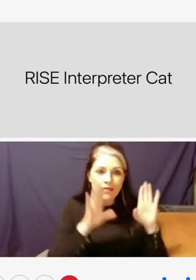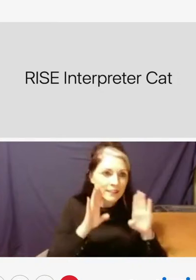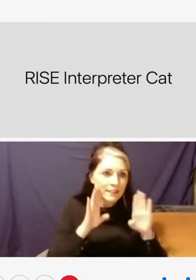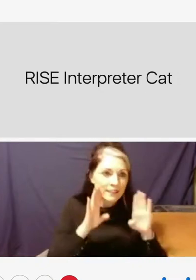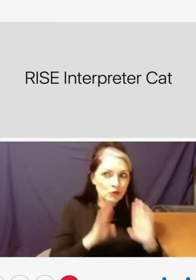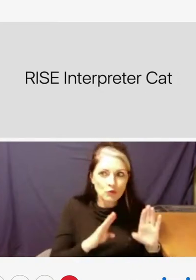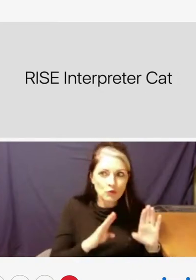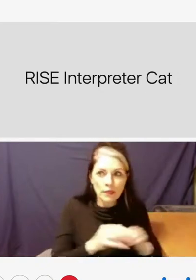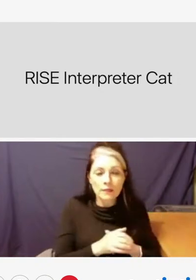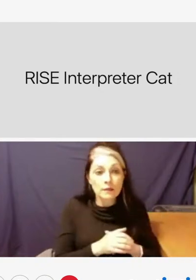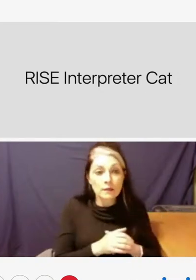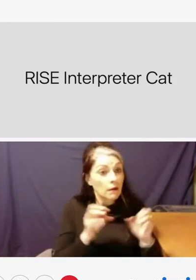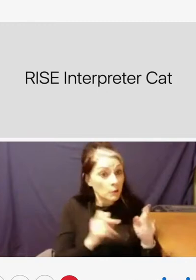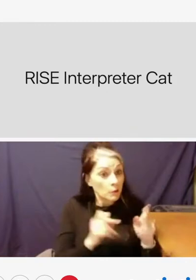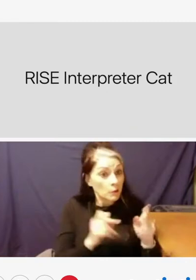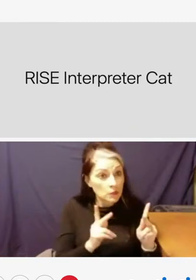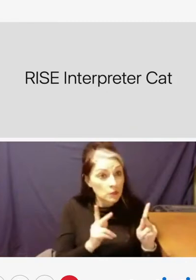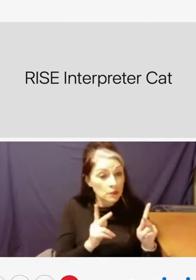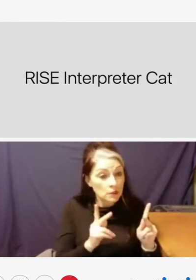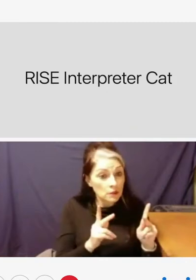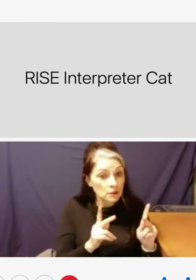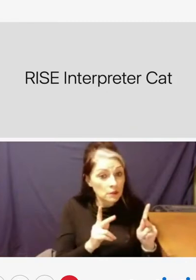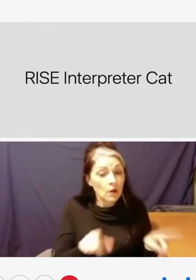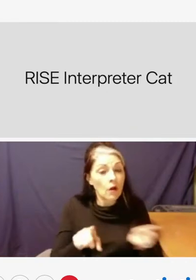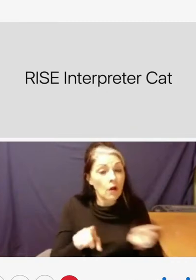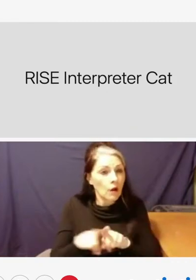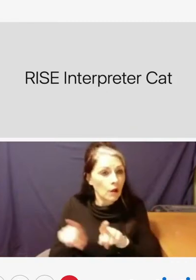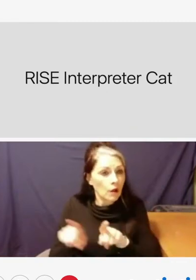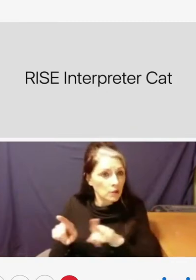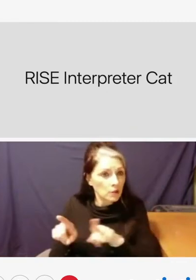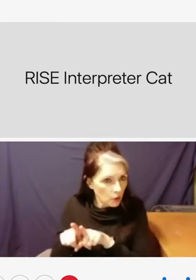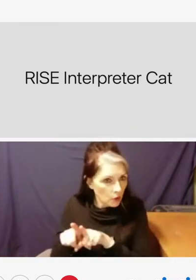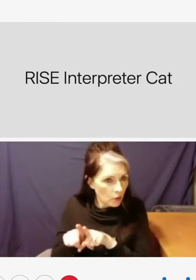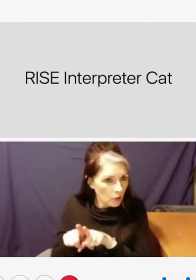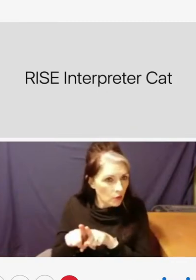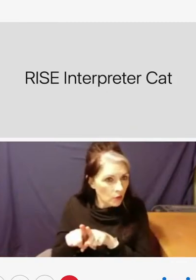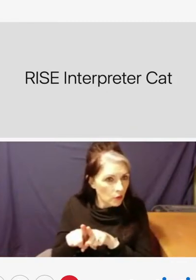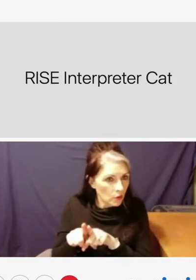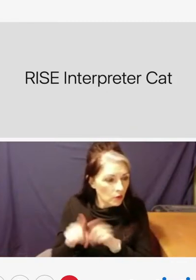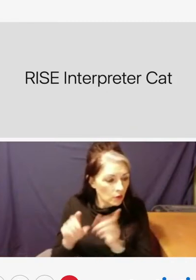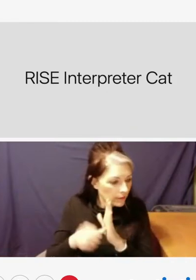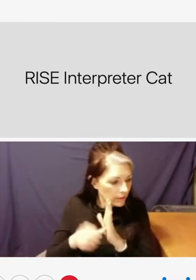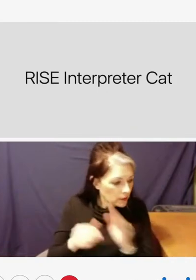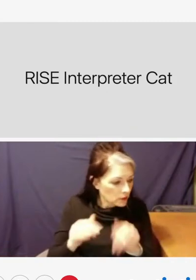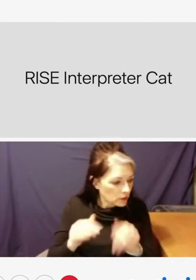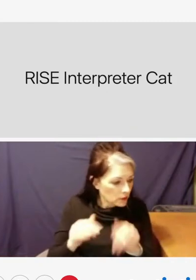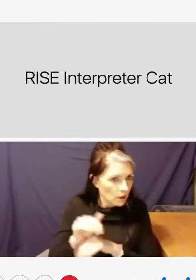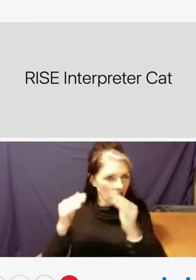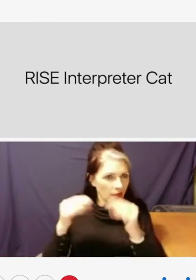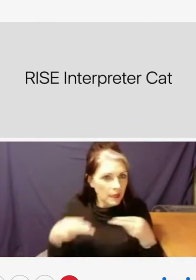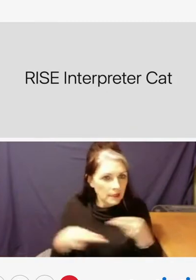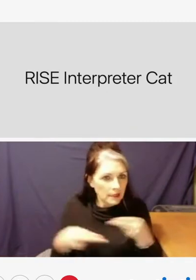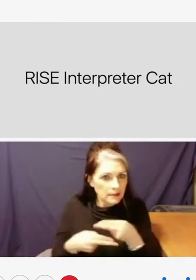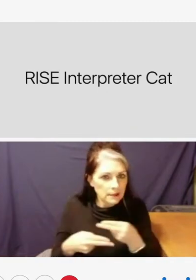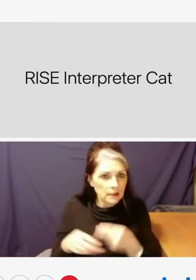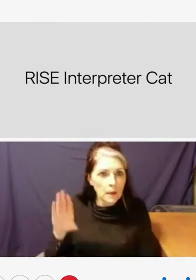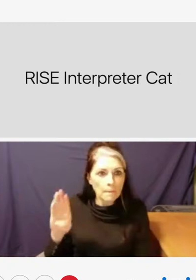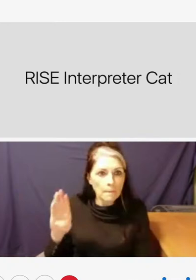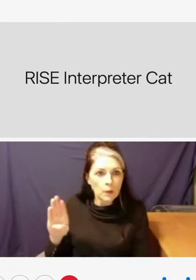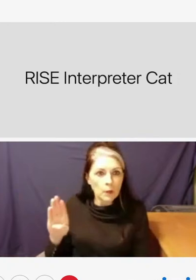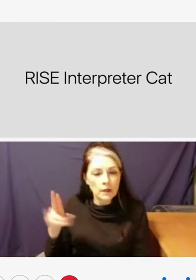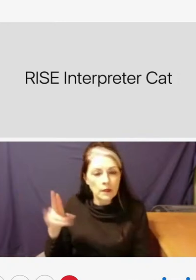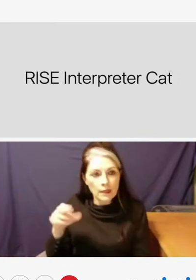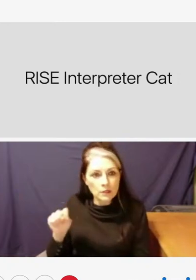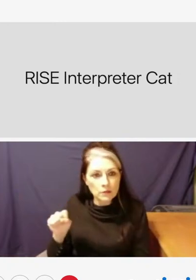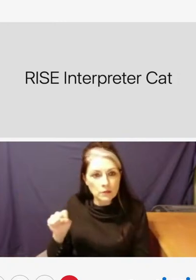um another thing that I want to highlight tonight next slide please is our Bloomington High School Virtual Enterprise uh